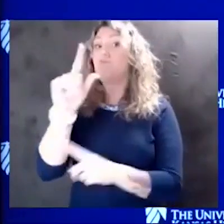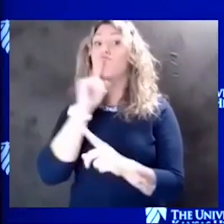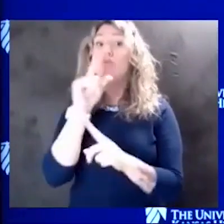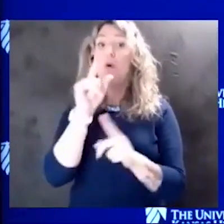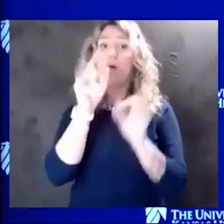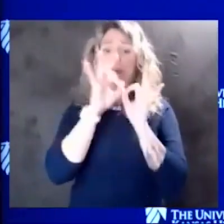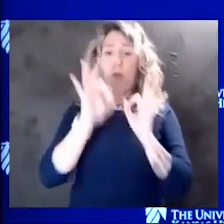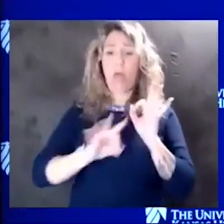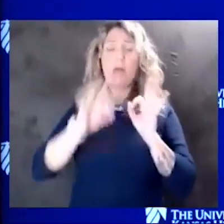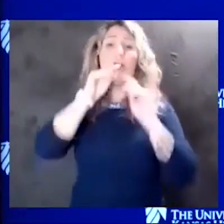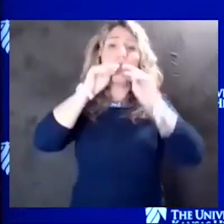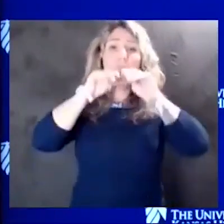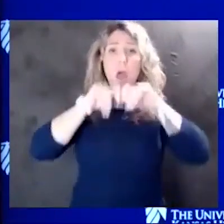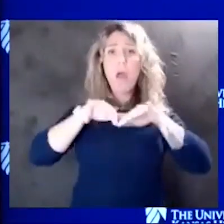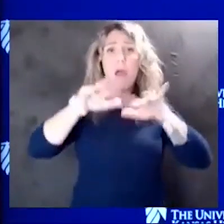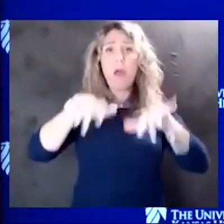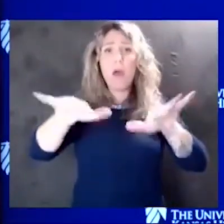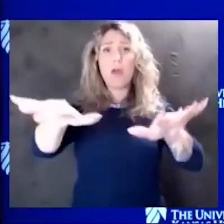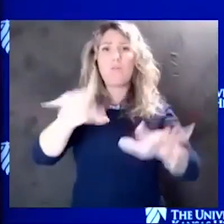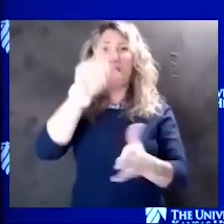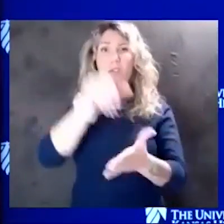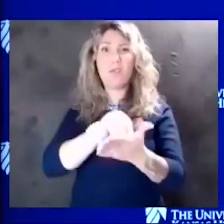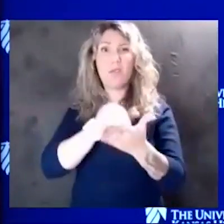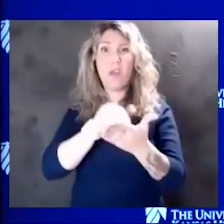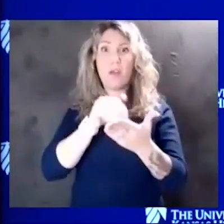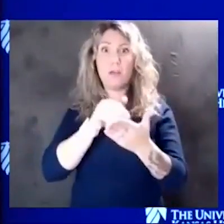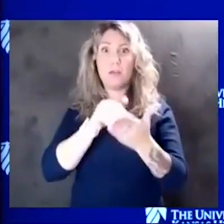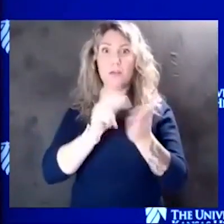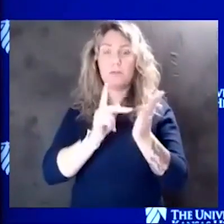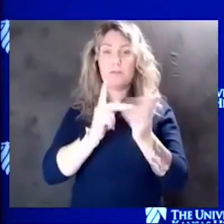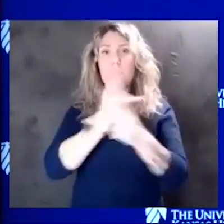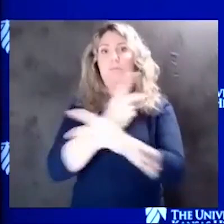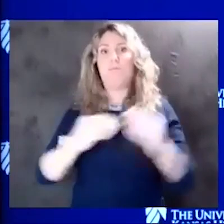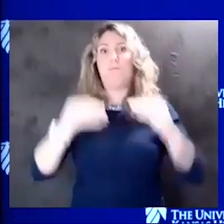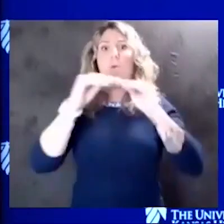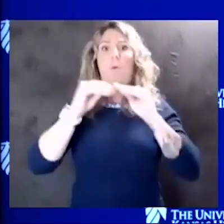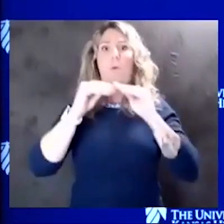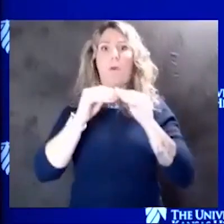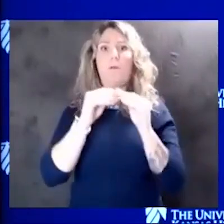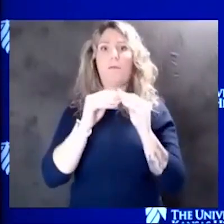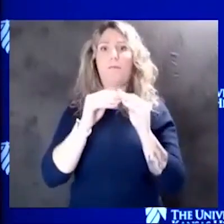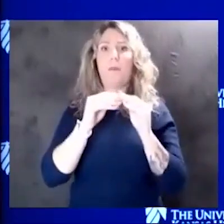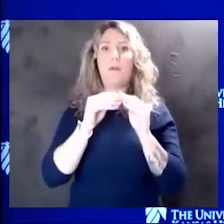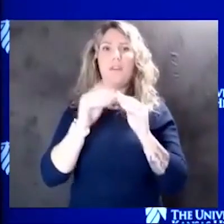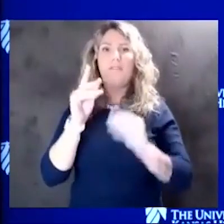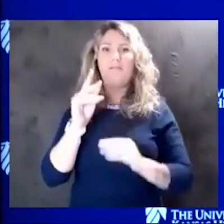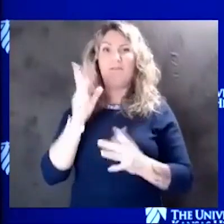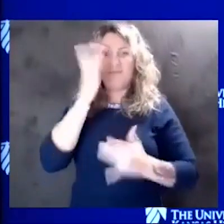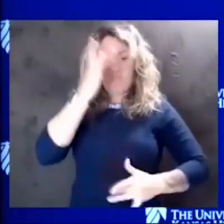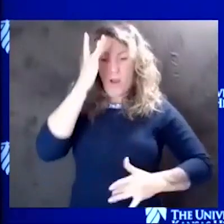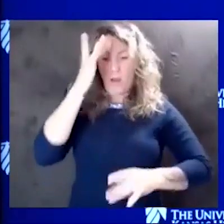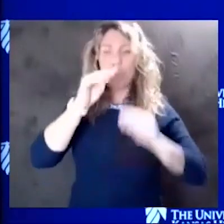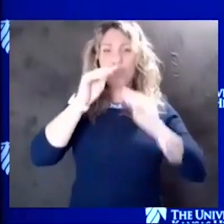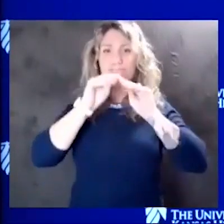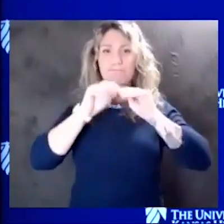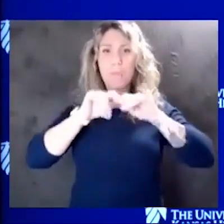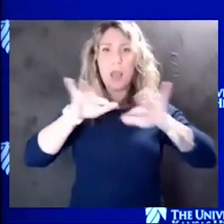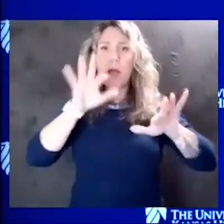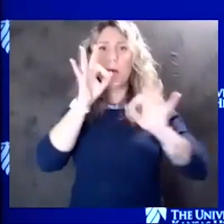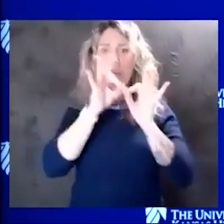potentially have 1,000 times more viral load compared to for the